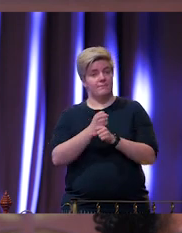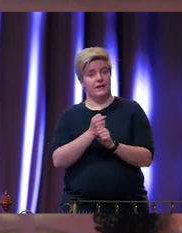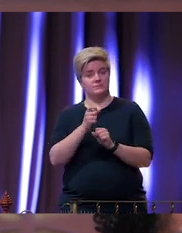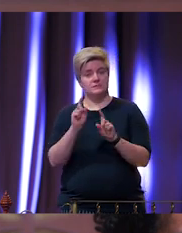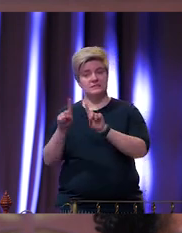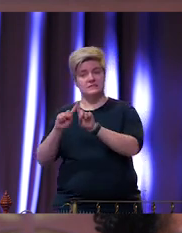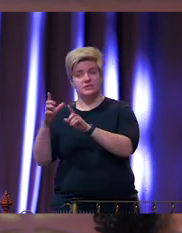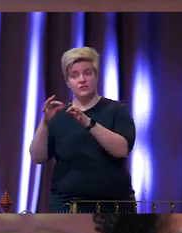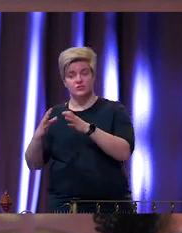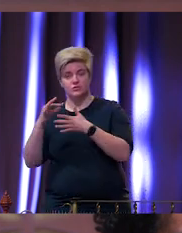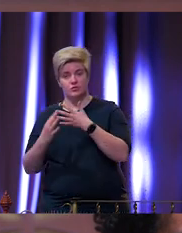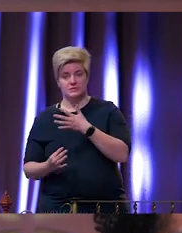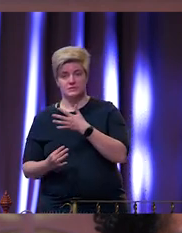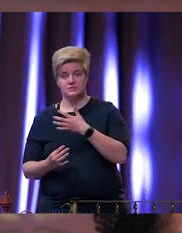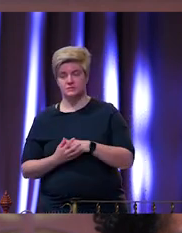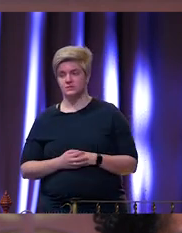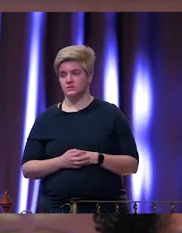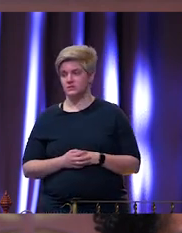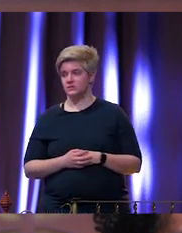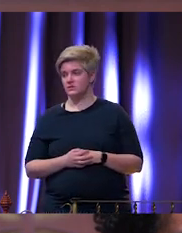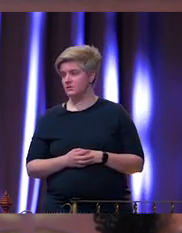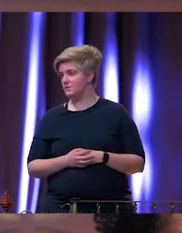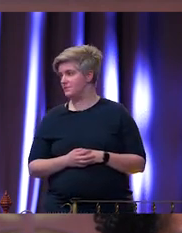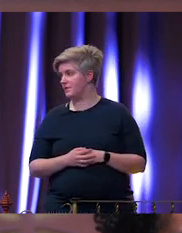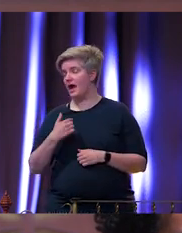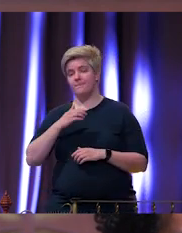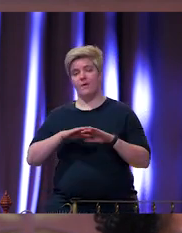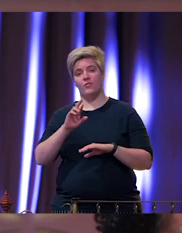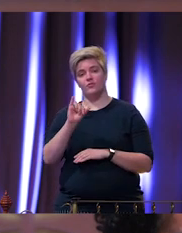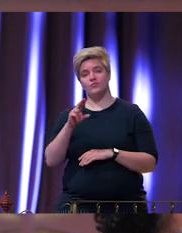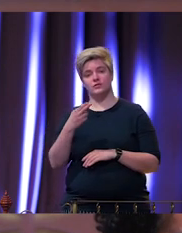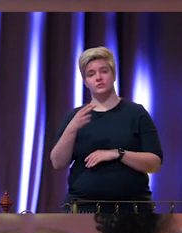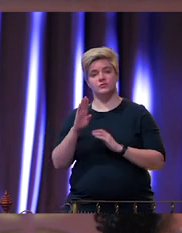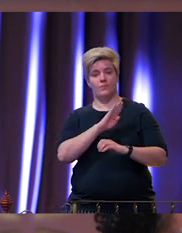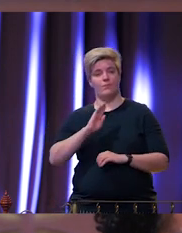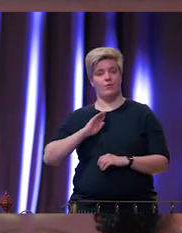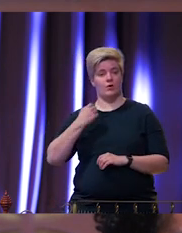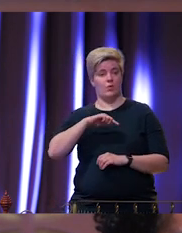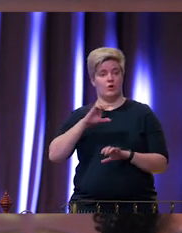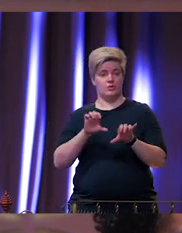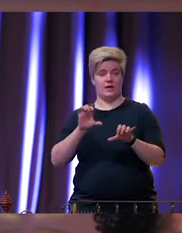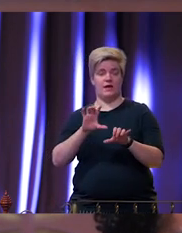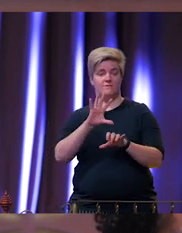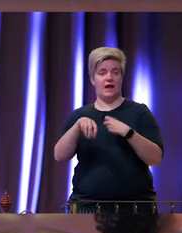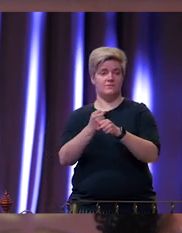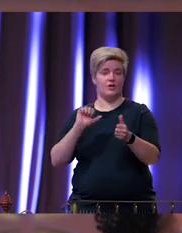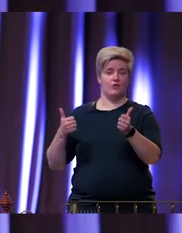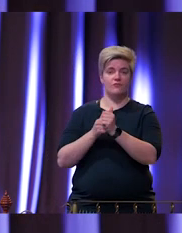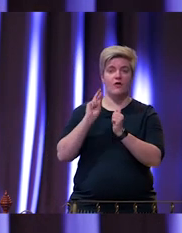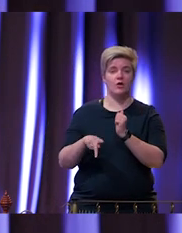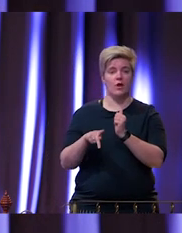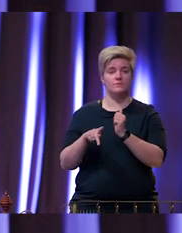I'm also thinking about, like, I'm on the Enrich board, and we're going to be doing a 5-year follow-up study to see if funding has